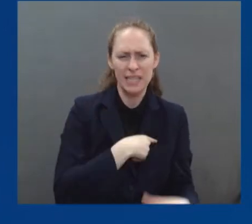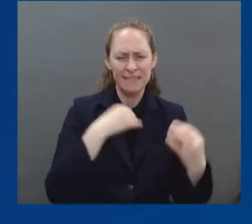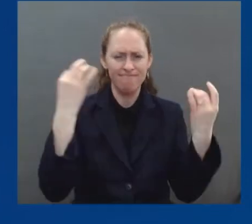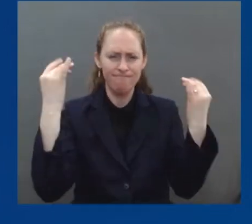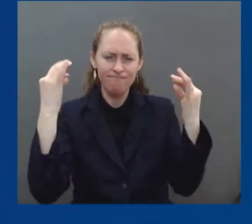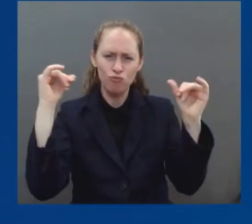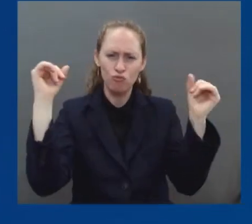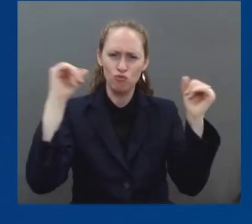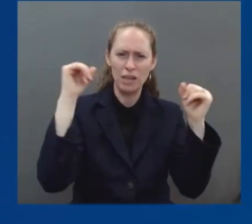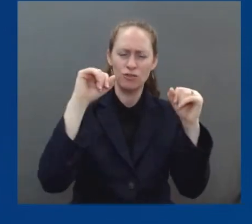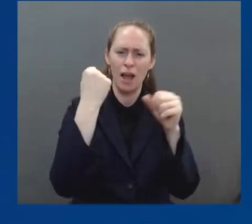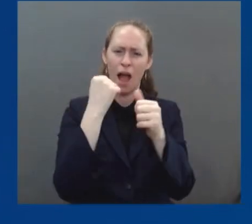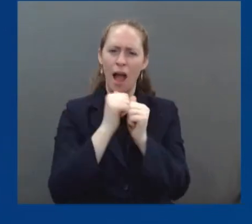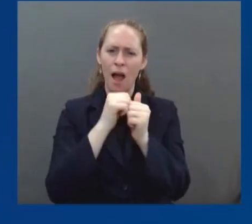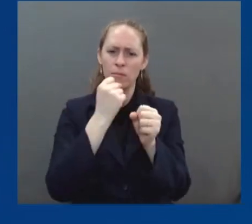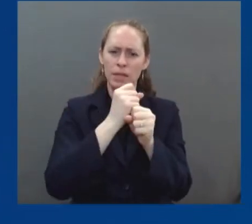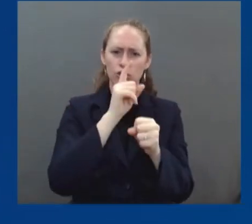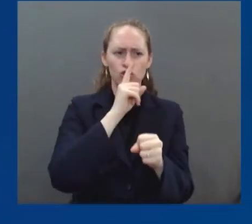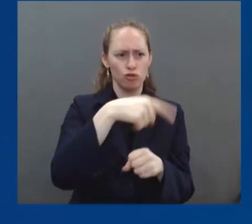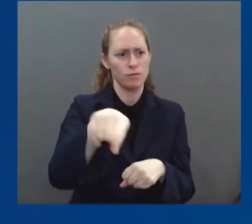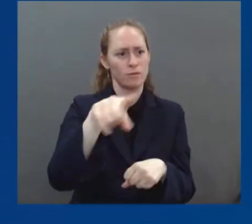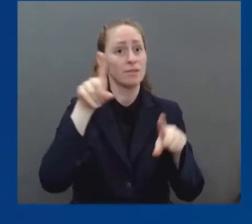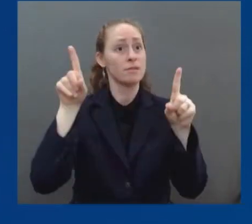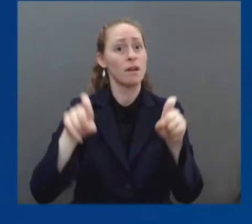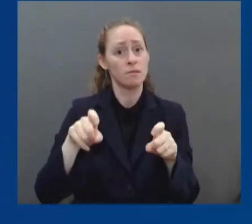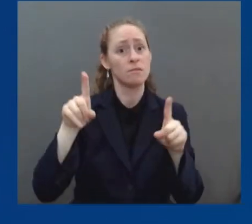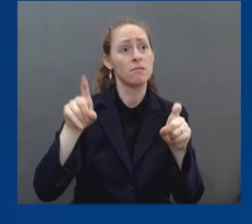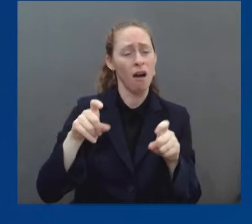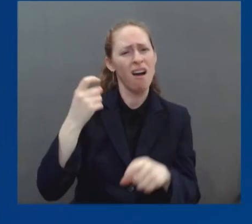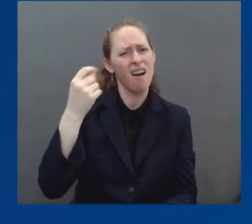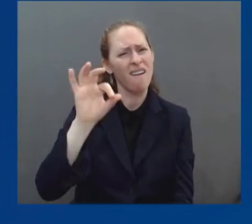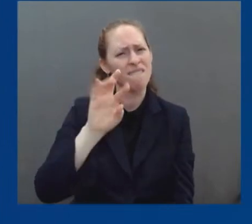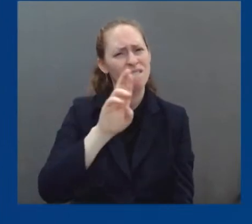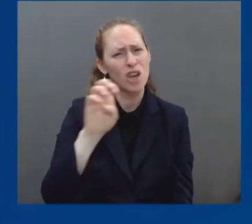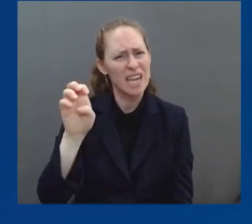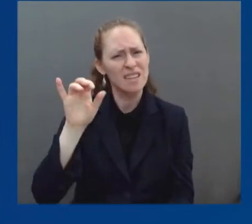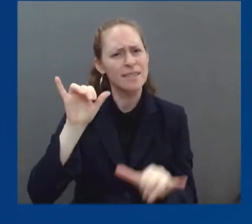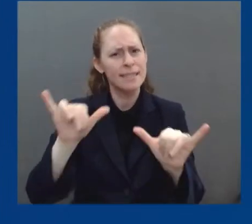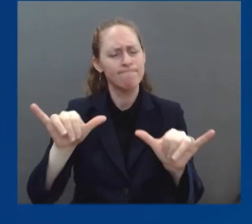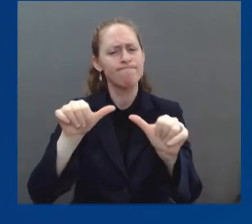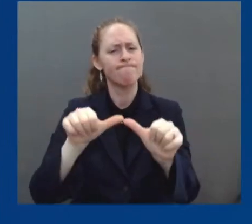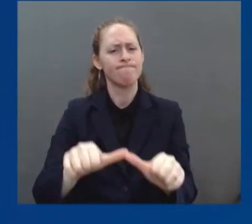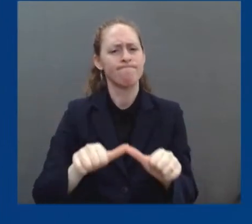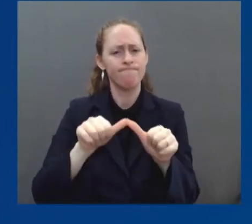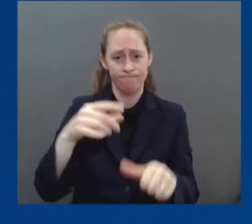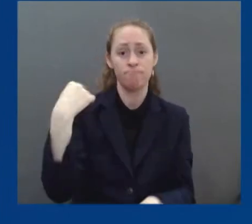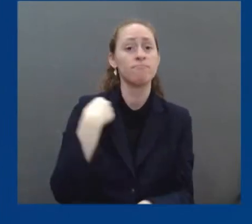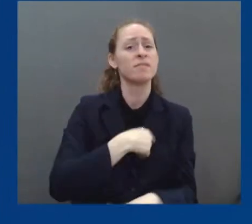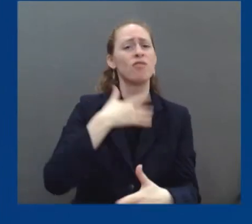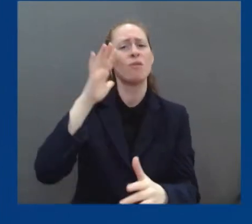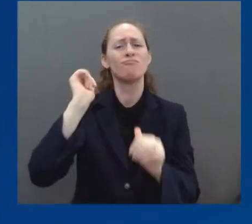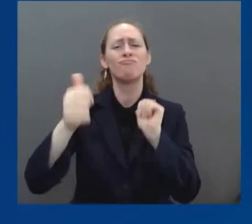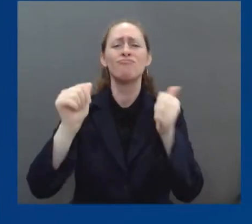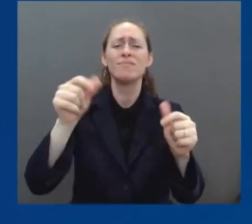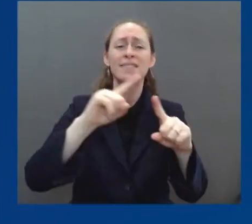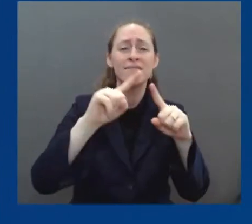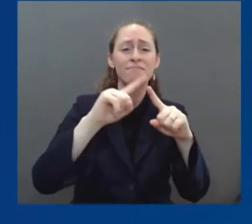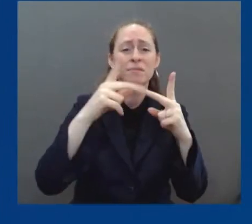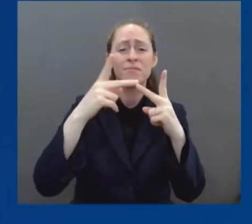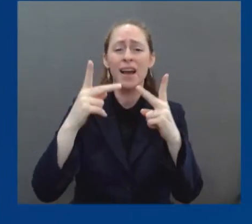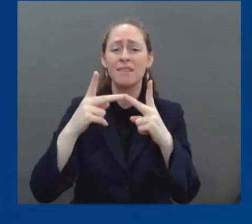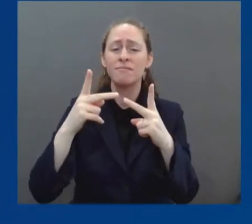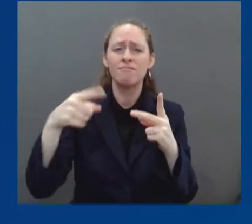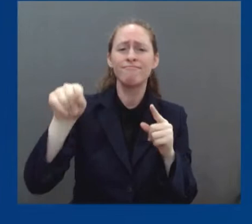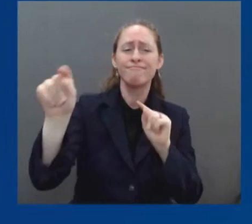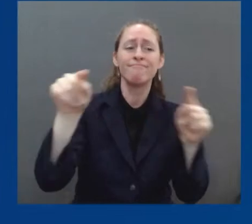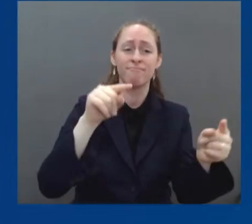of sites where people can get COVID-19 tests for free and delivered close to 250 million free at-home rapid tests to Americans